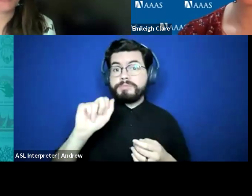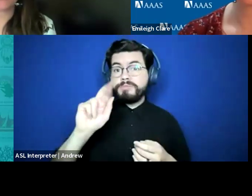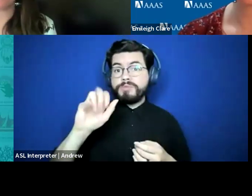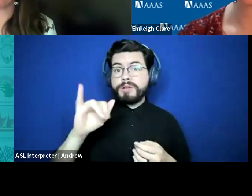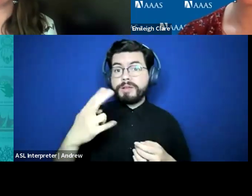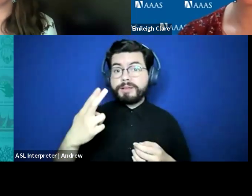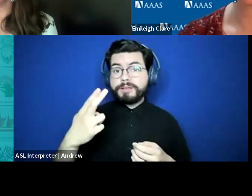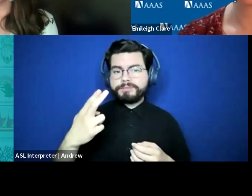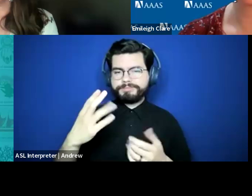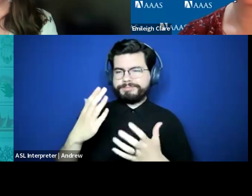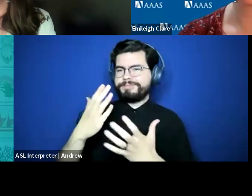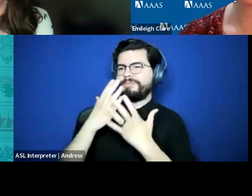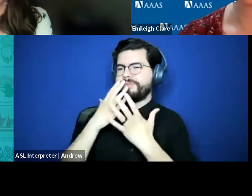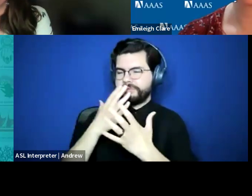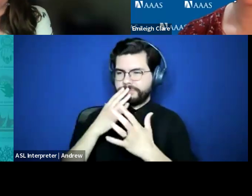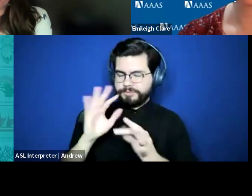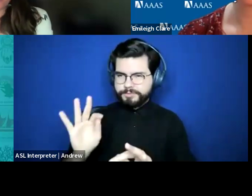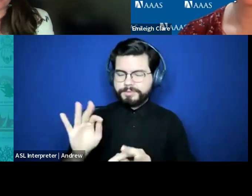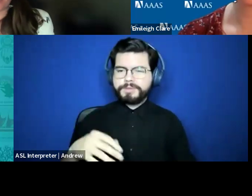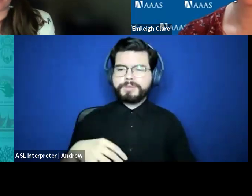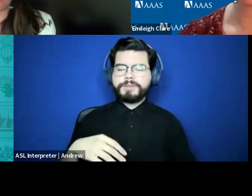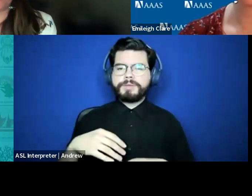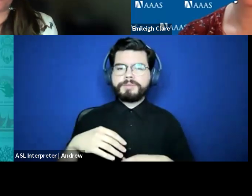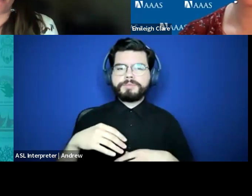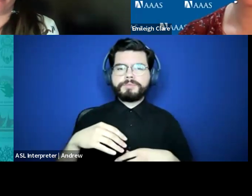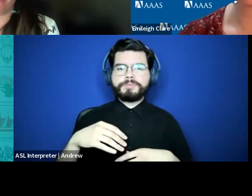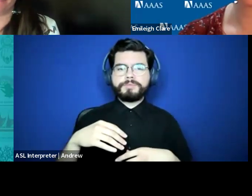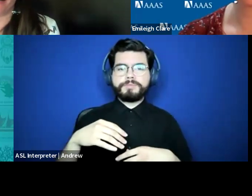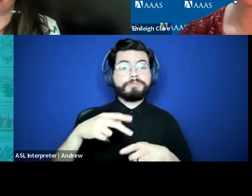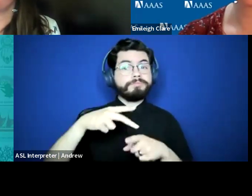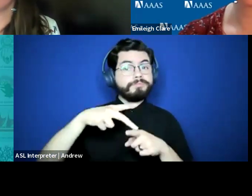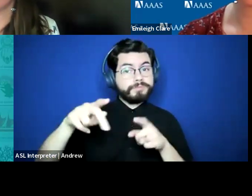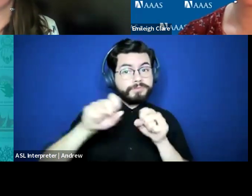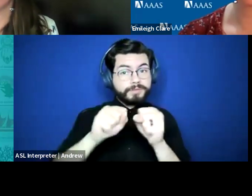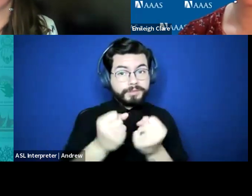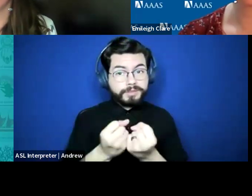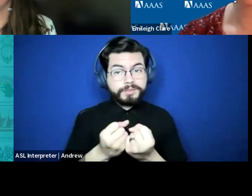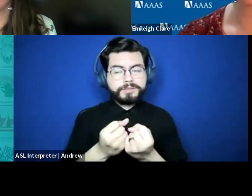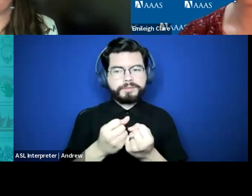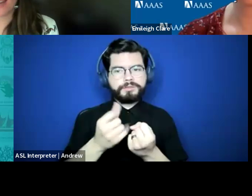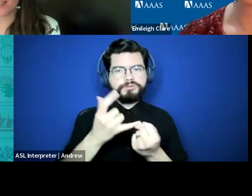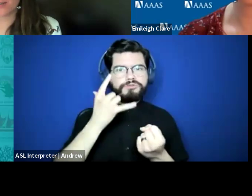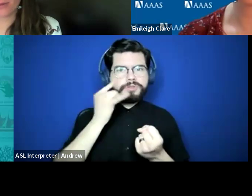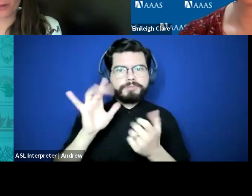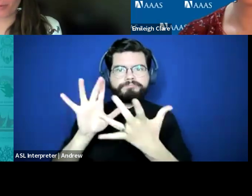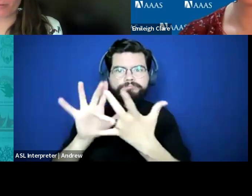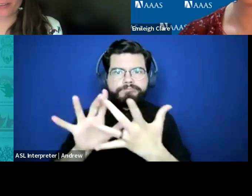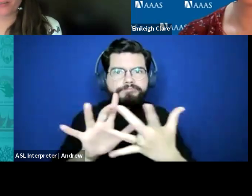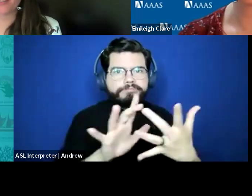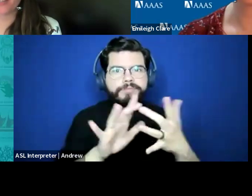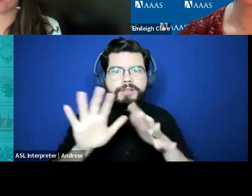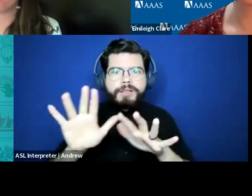Yes, thanks, Jamila. So your professional society, it's your network, right? It's the how you stay connected with